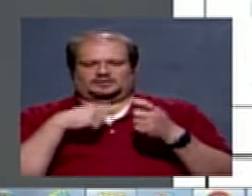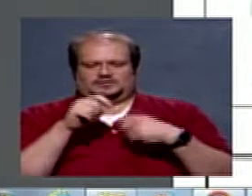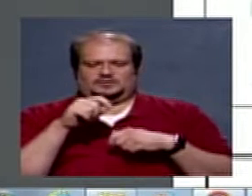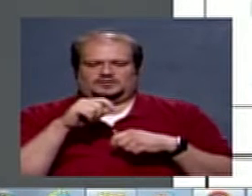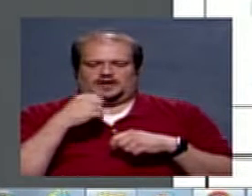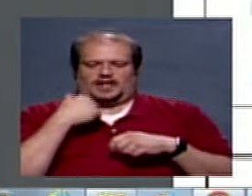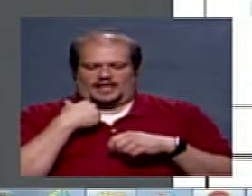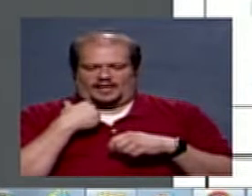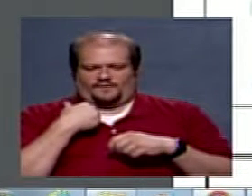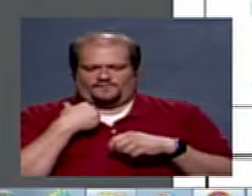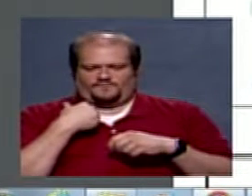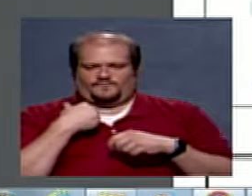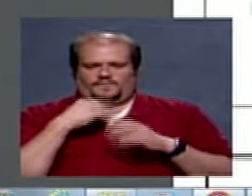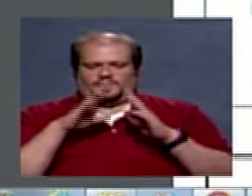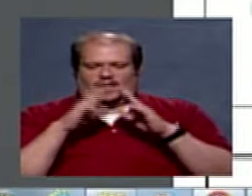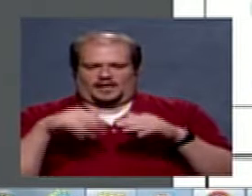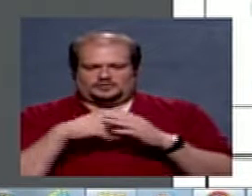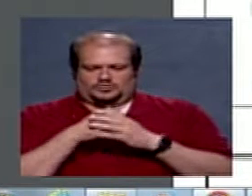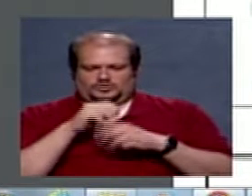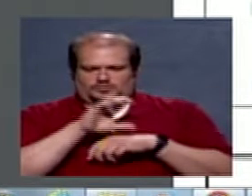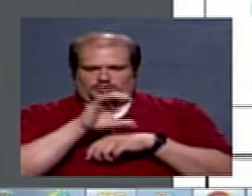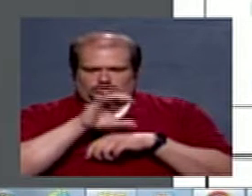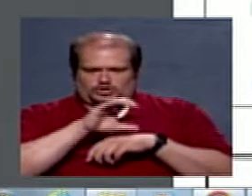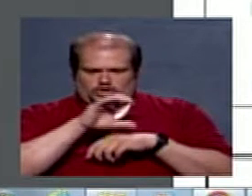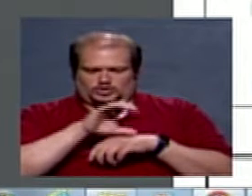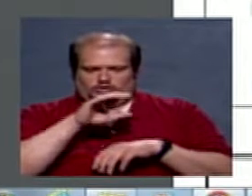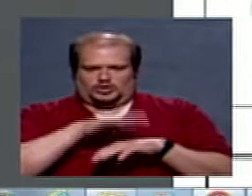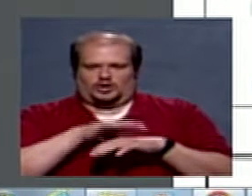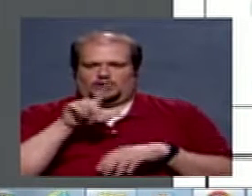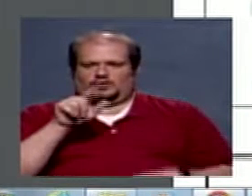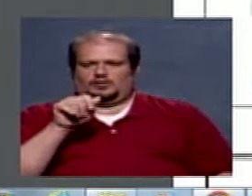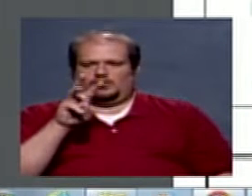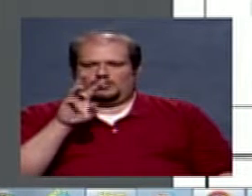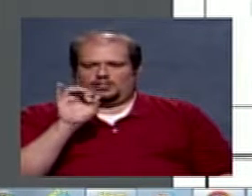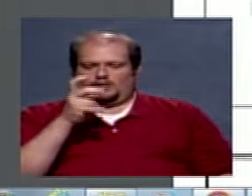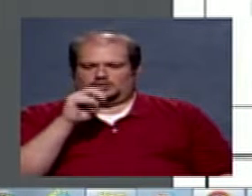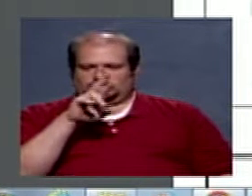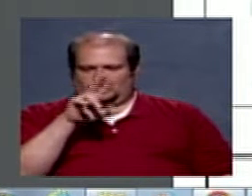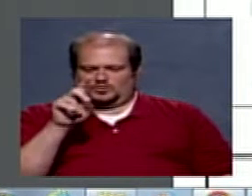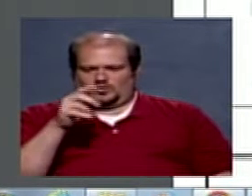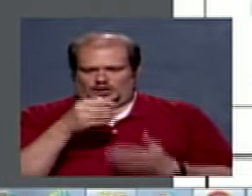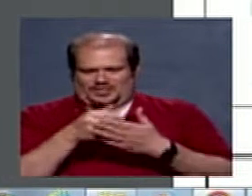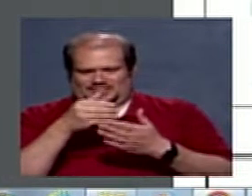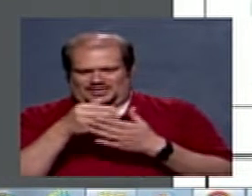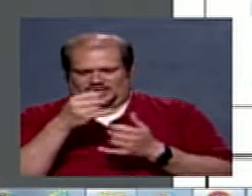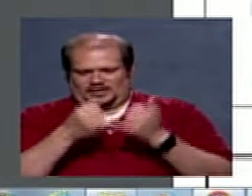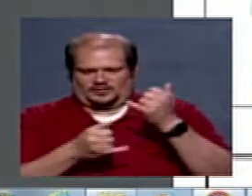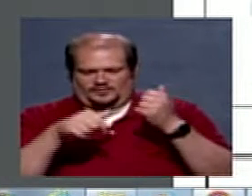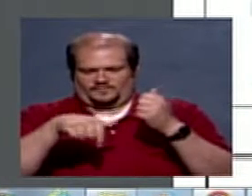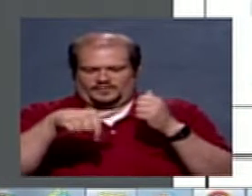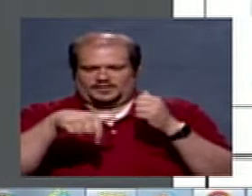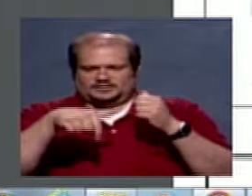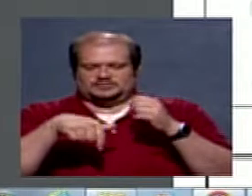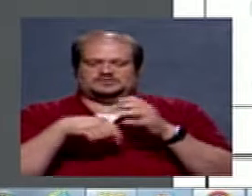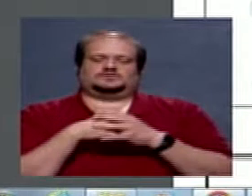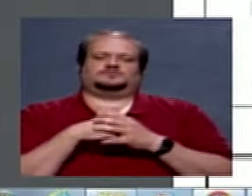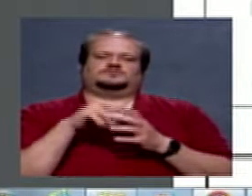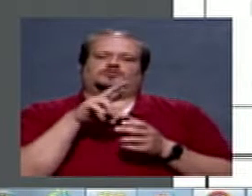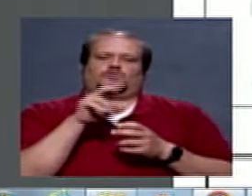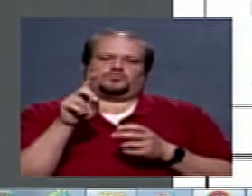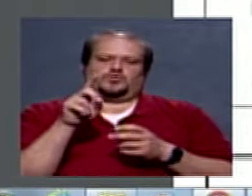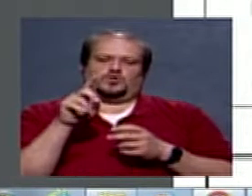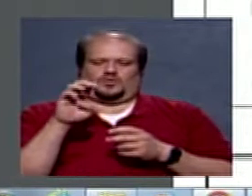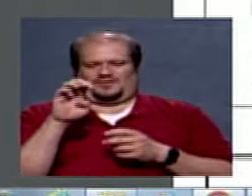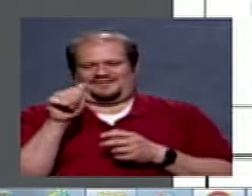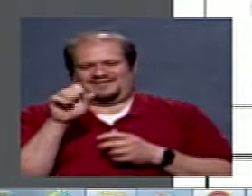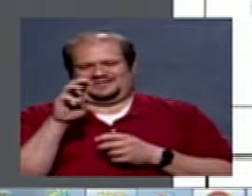there is a house of worship, a church located on Lawson Road, just at the end of this road easement. It's